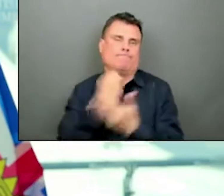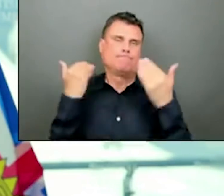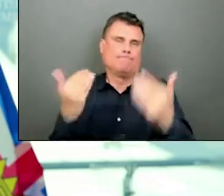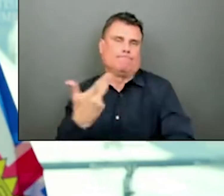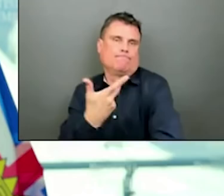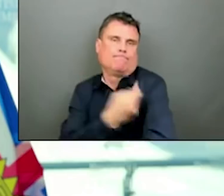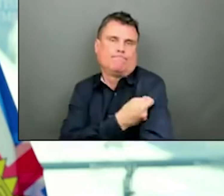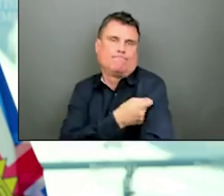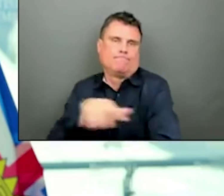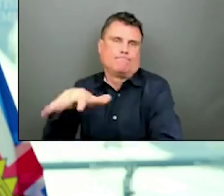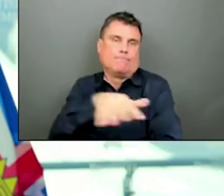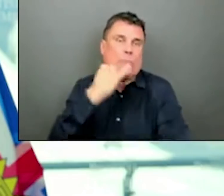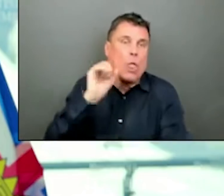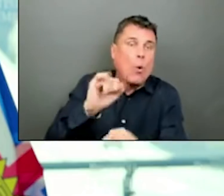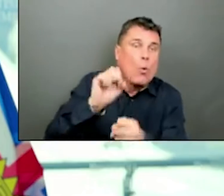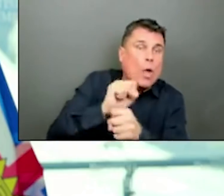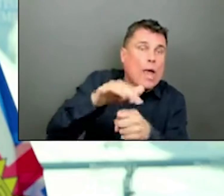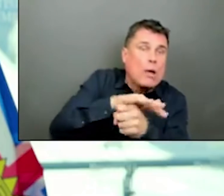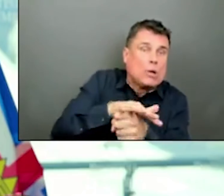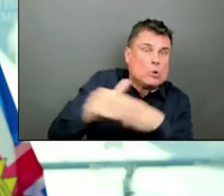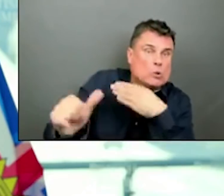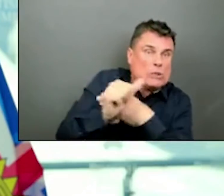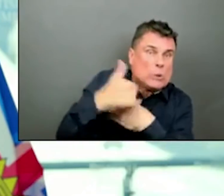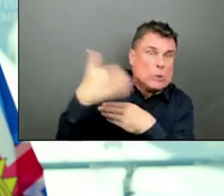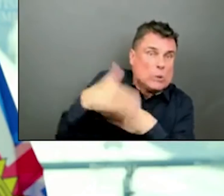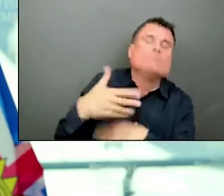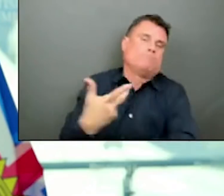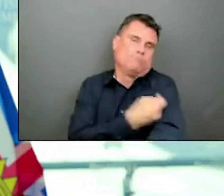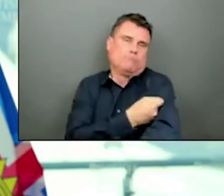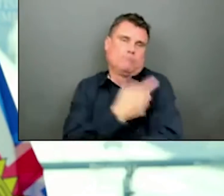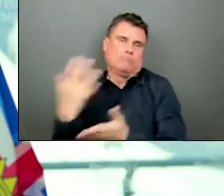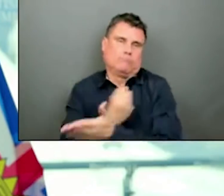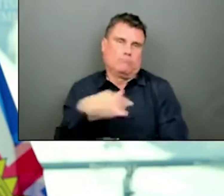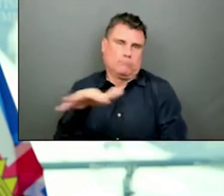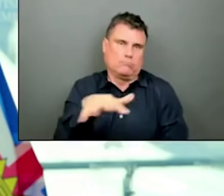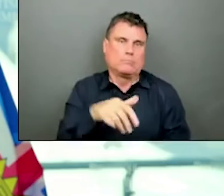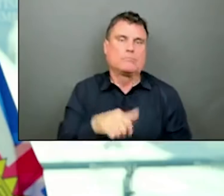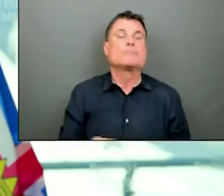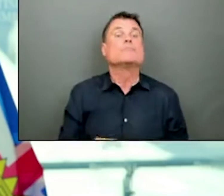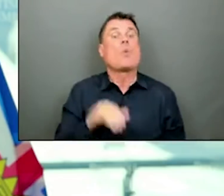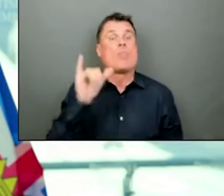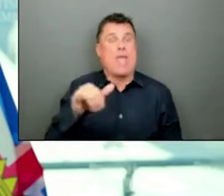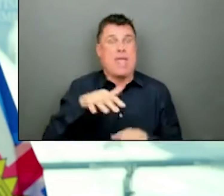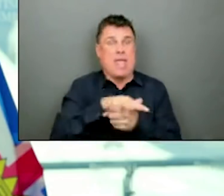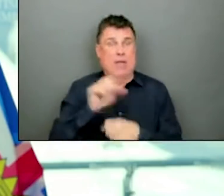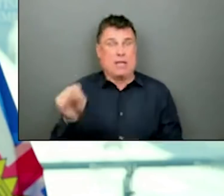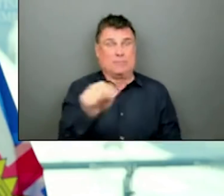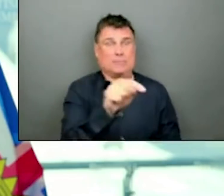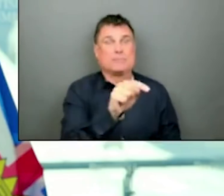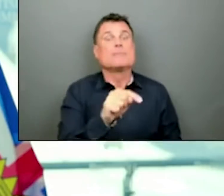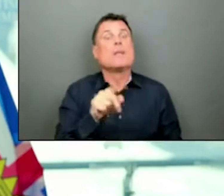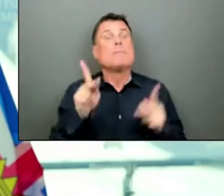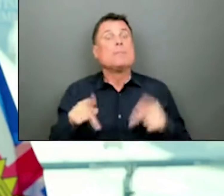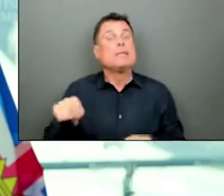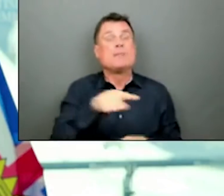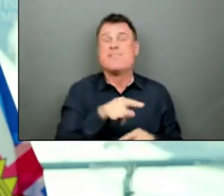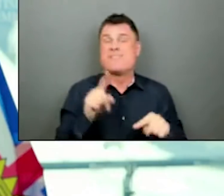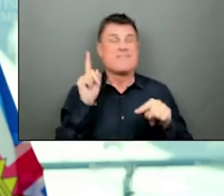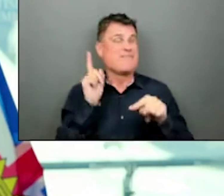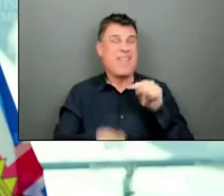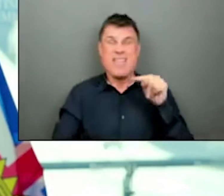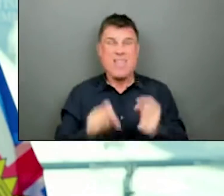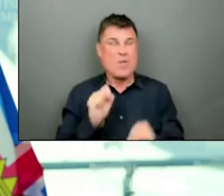been doing together, particularly in those workplaces that can't be done remotely. So we've focused on